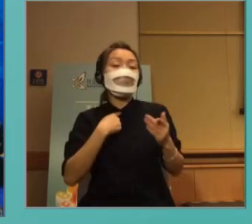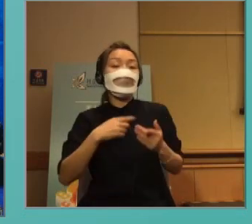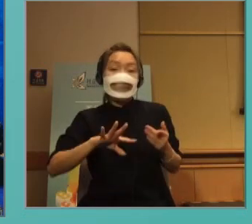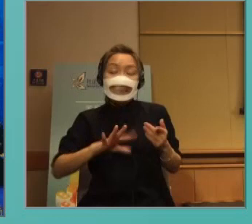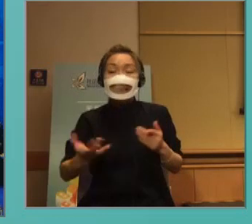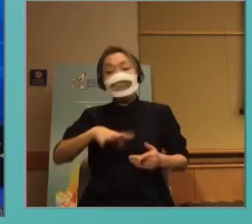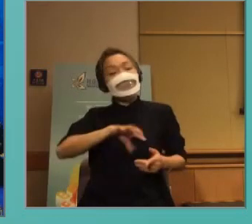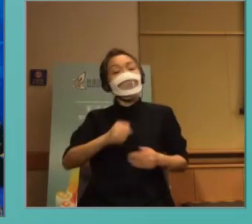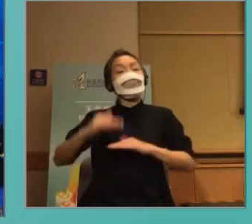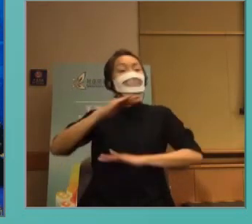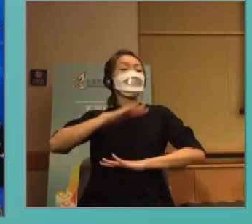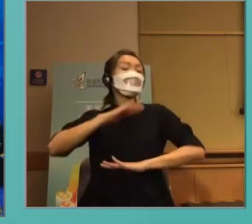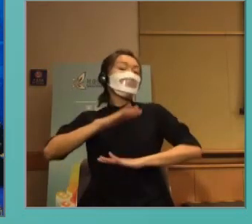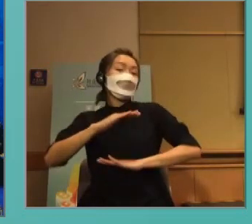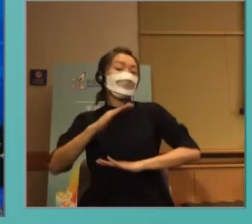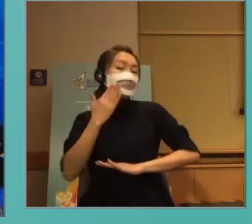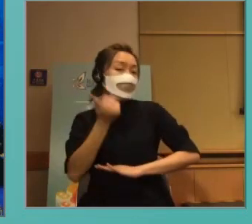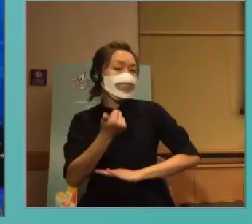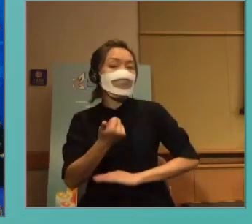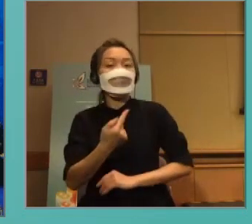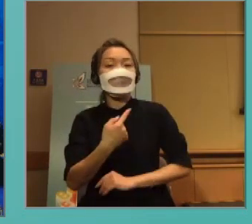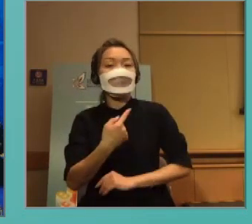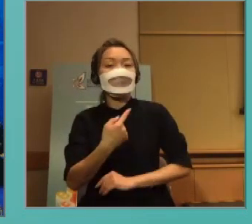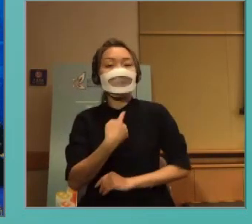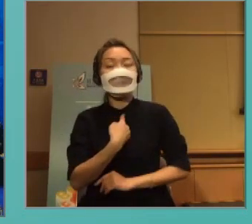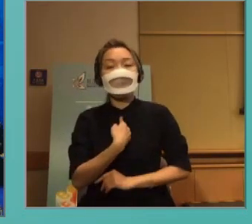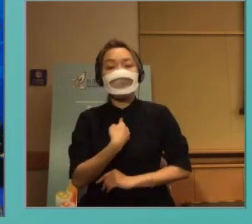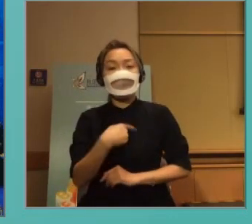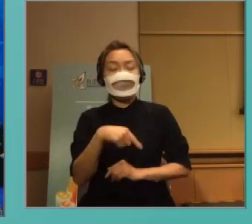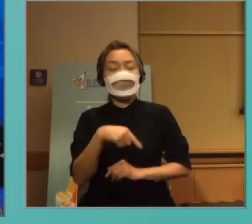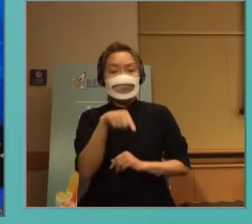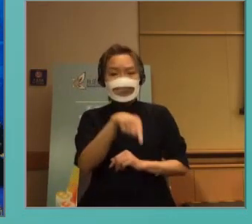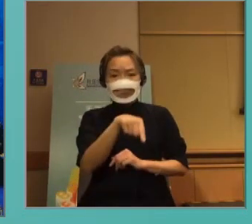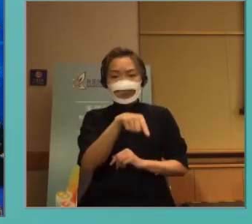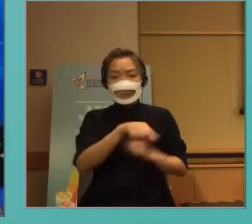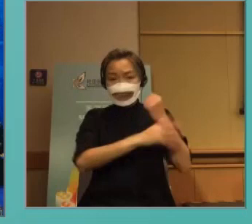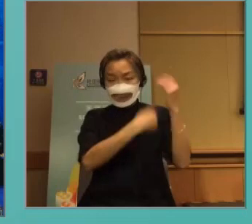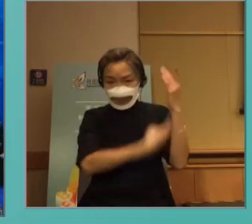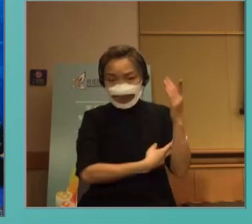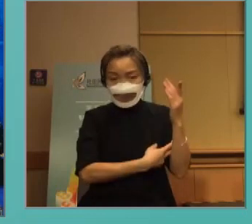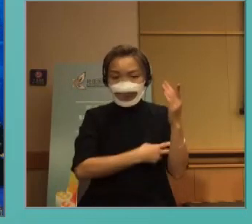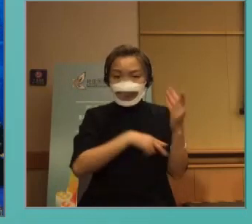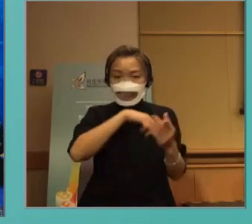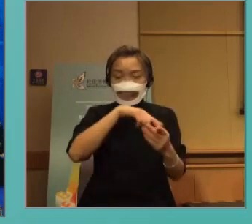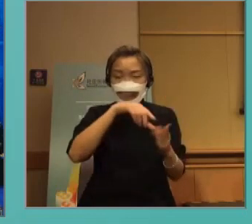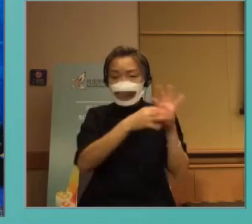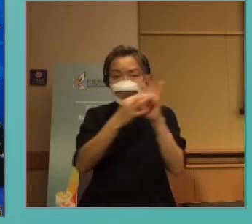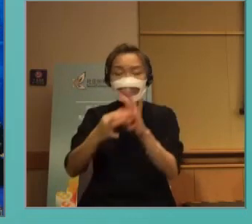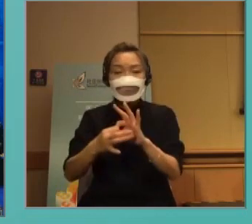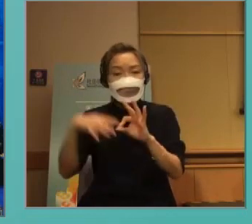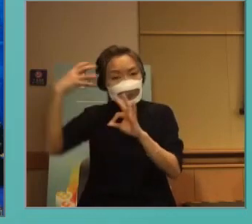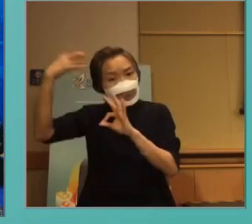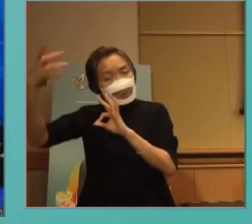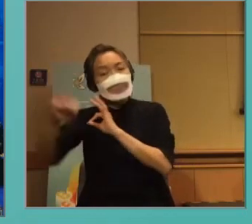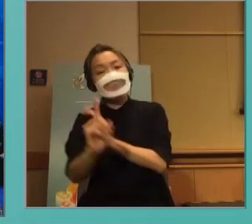are the rules around that? Those are things that basically need to be determined. I think long-term, though, there will be regulation around, to